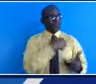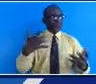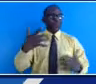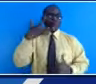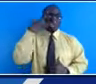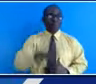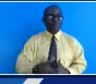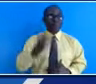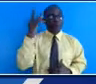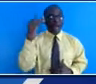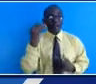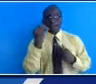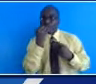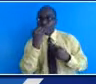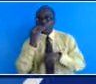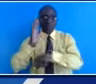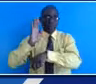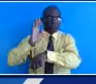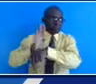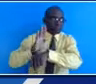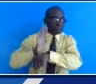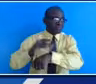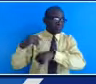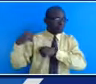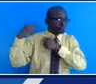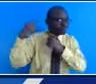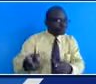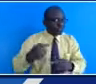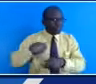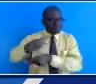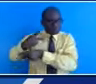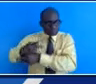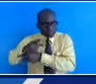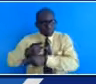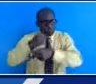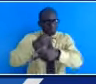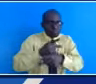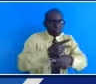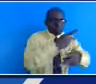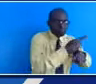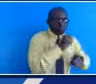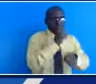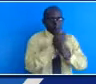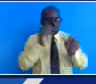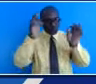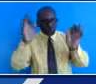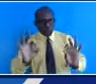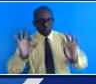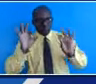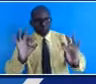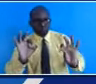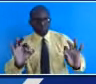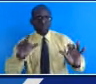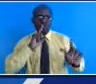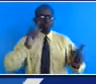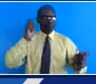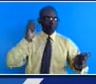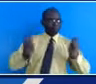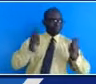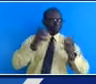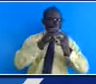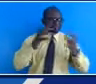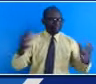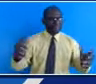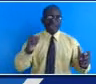So making this adjustment isn't going to be that difficult for us, because we're already hypersensitive to the issues that can